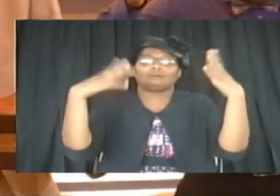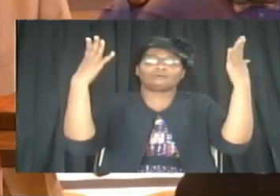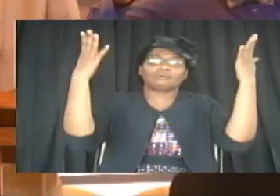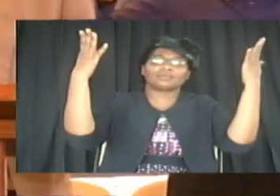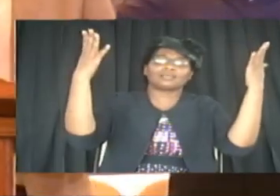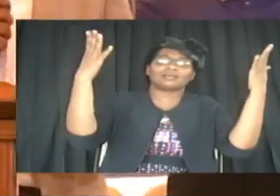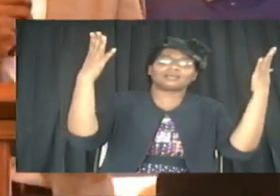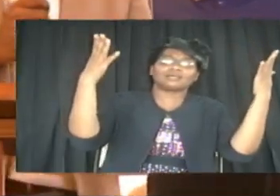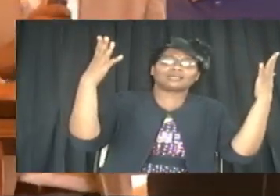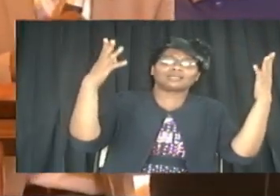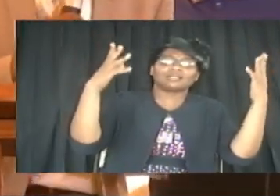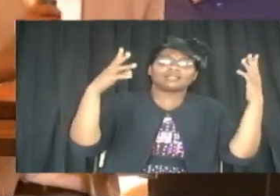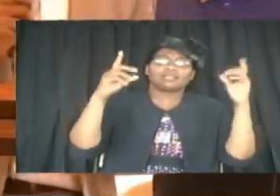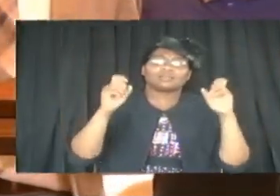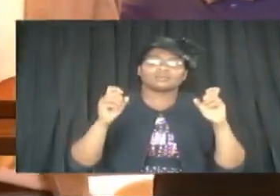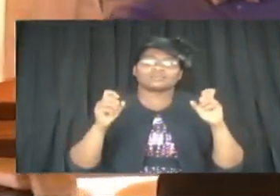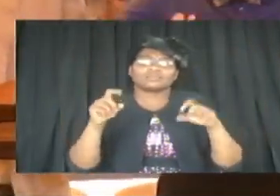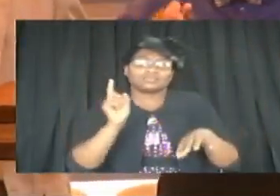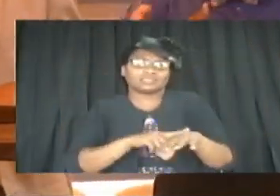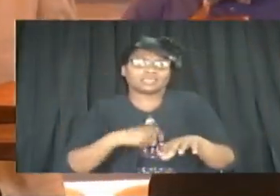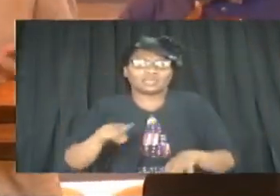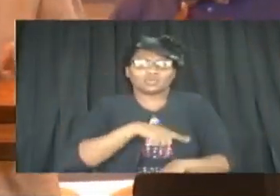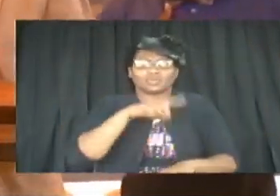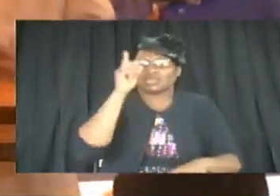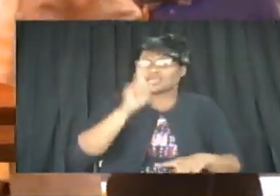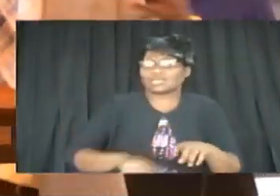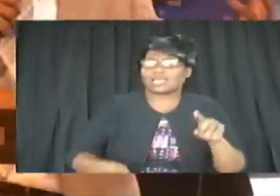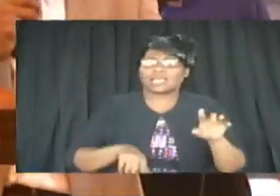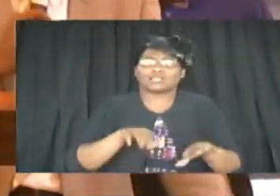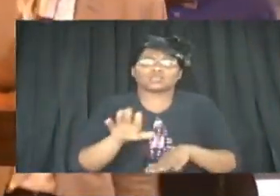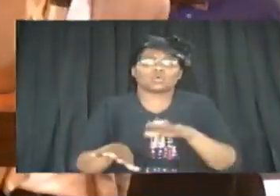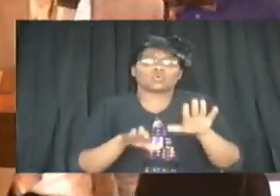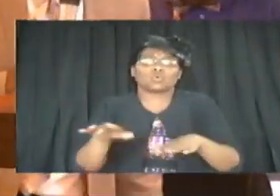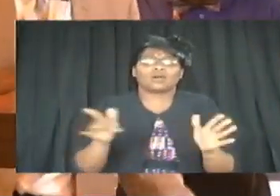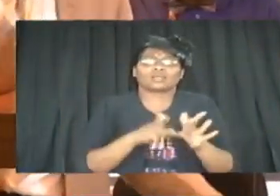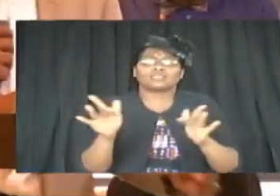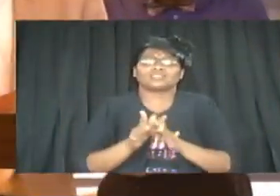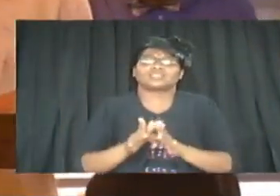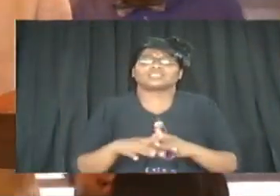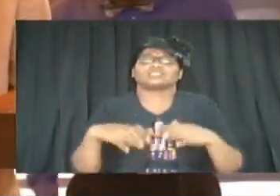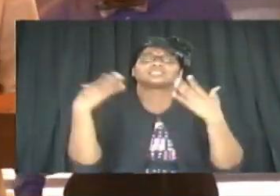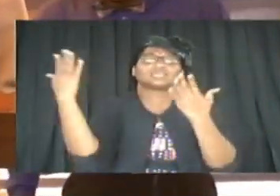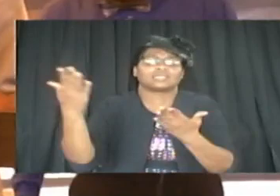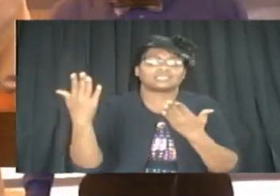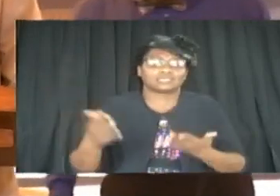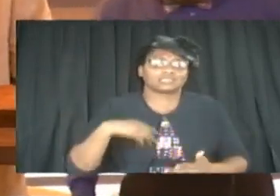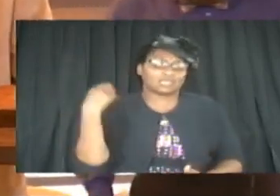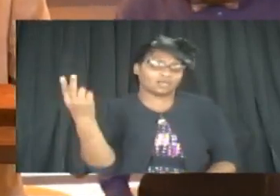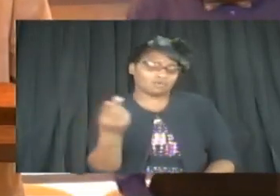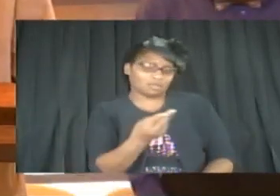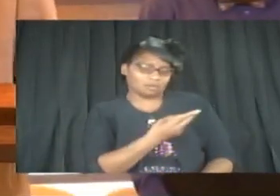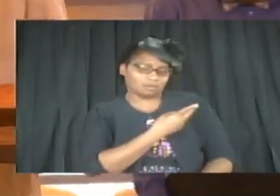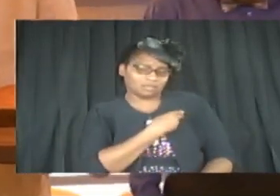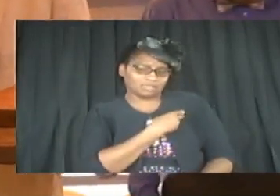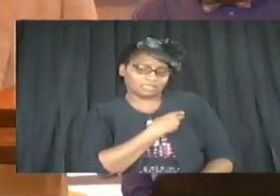Those times where we can't even walk and Jesus has lifted us up and carry us. Thank you,